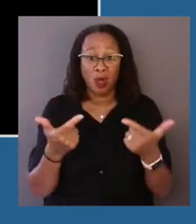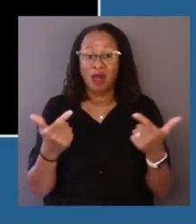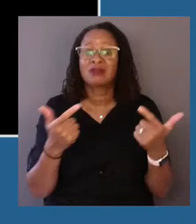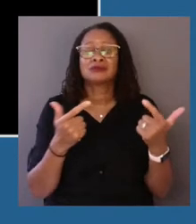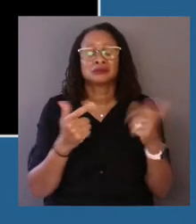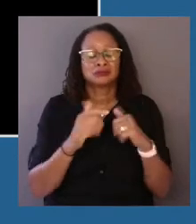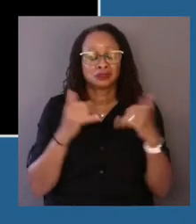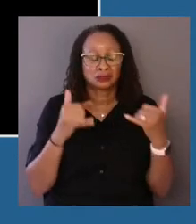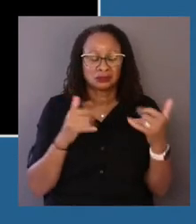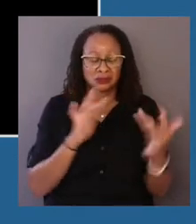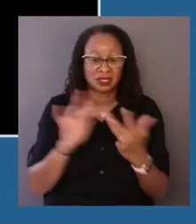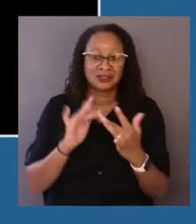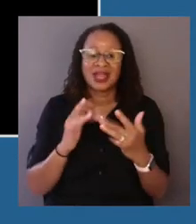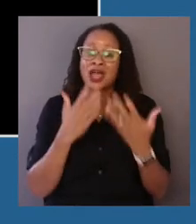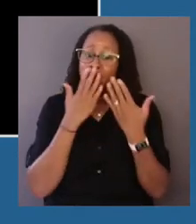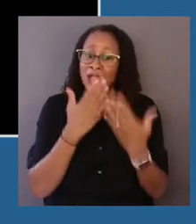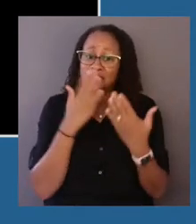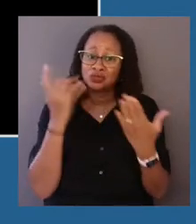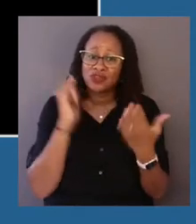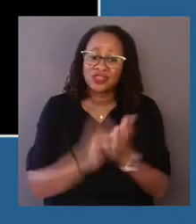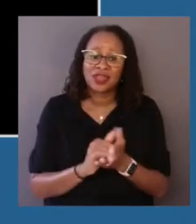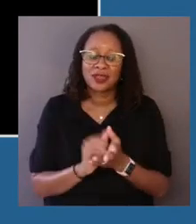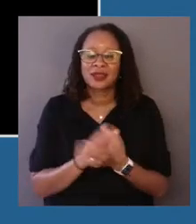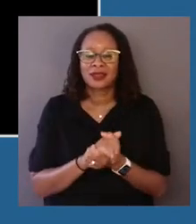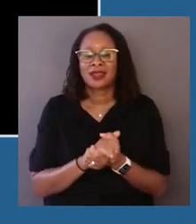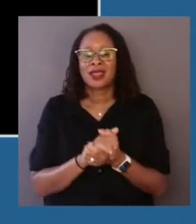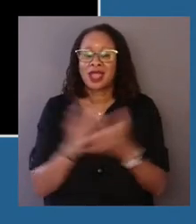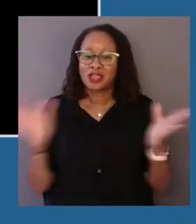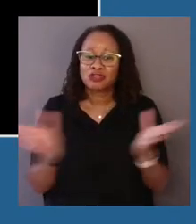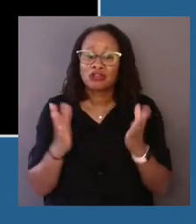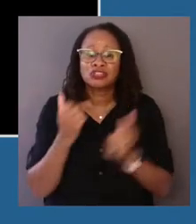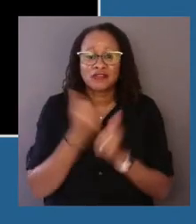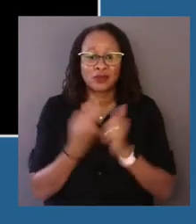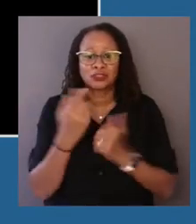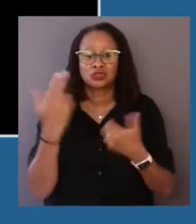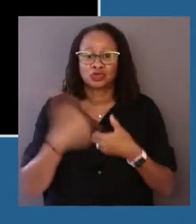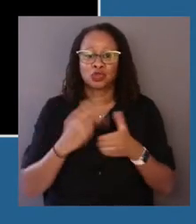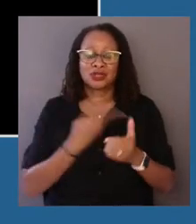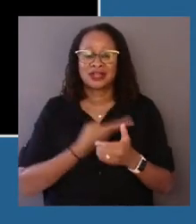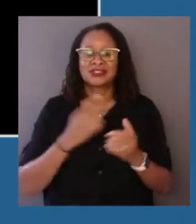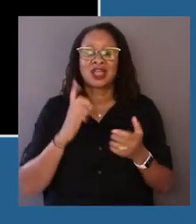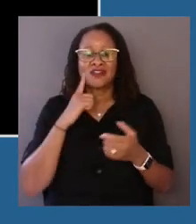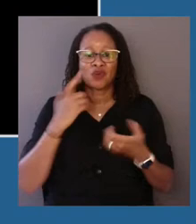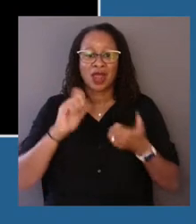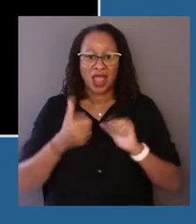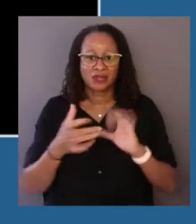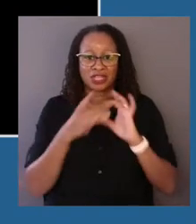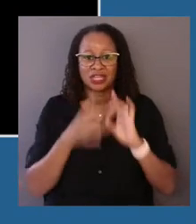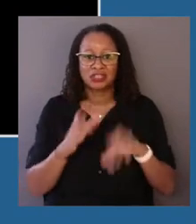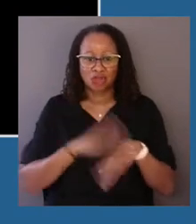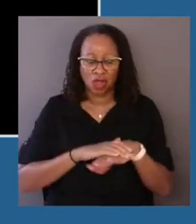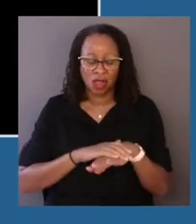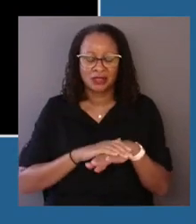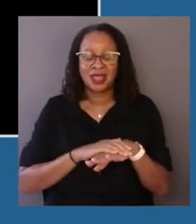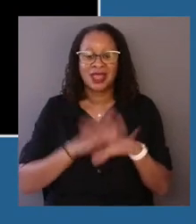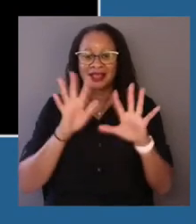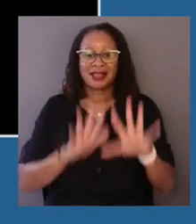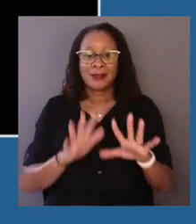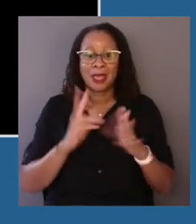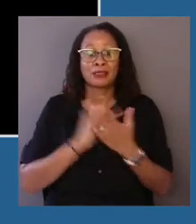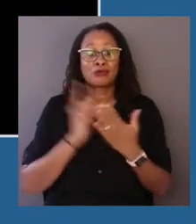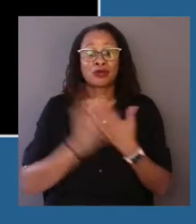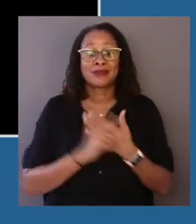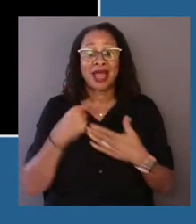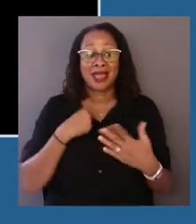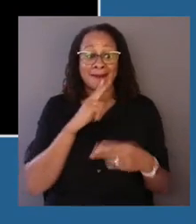Lots of gratitude for that. I'll encourage everyone to join us for How to Connect on Climate, the program I mentioned earlier now, with